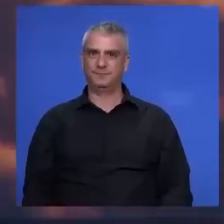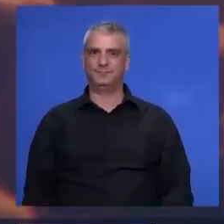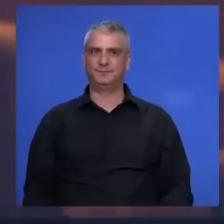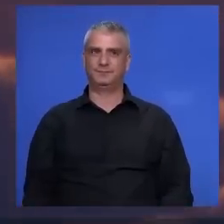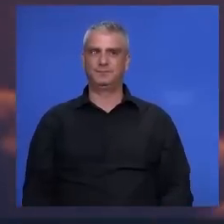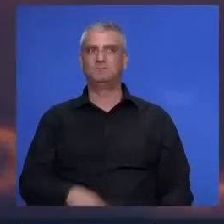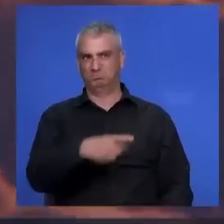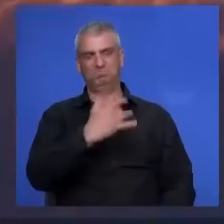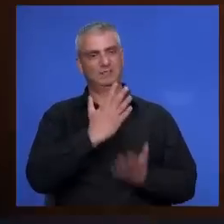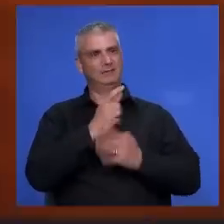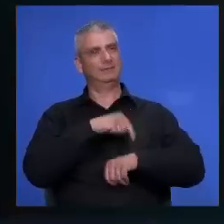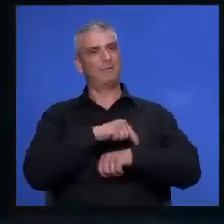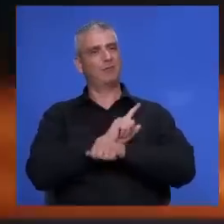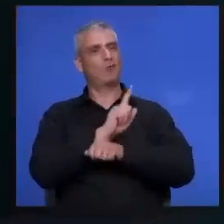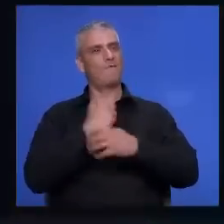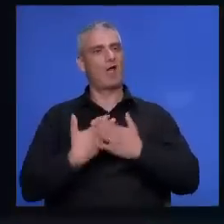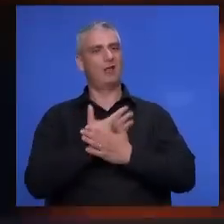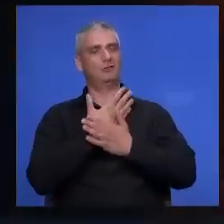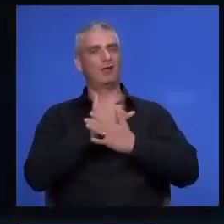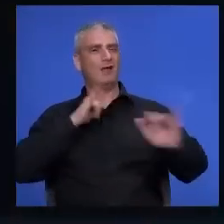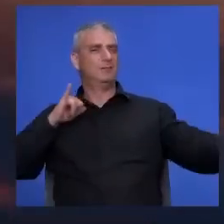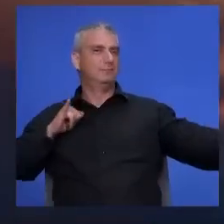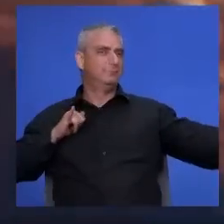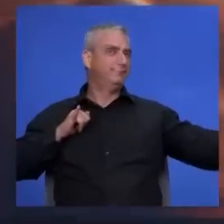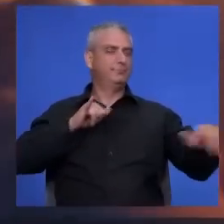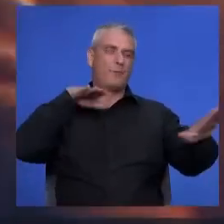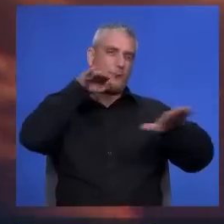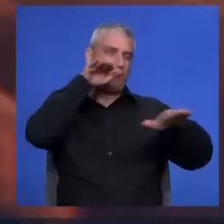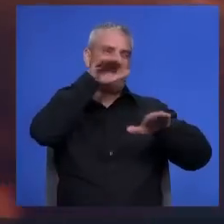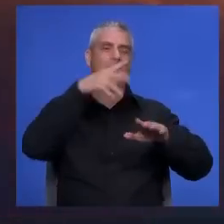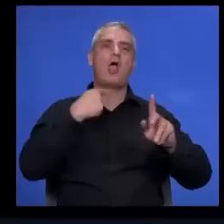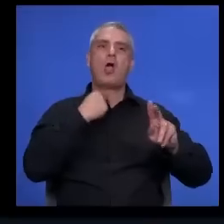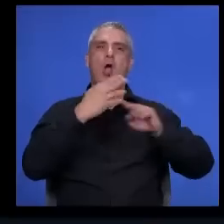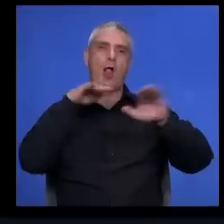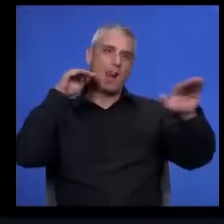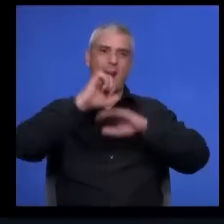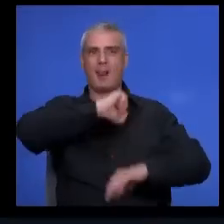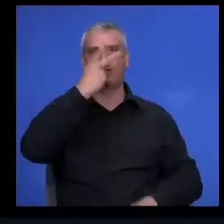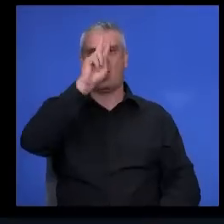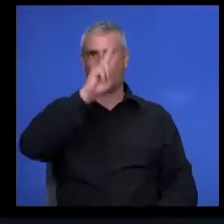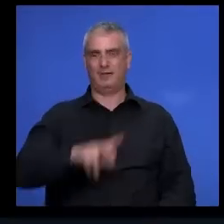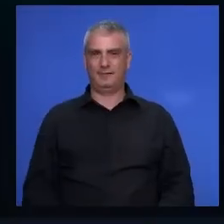It's about time to enter a new era of supersonic travel.